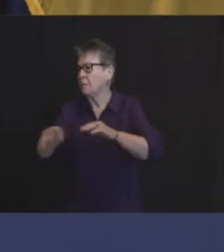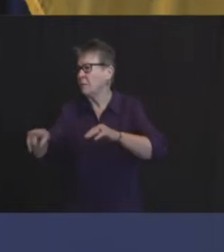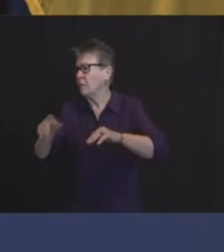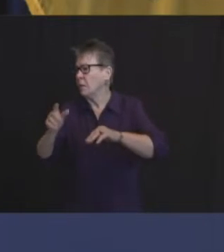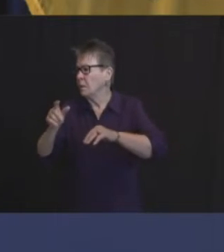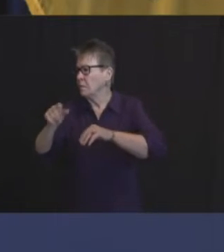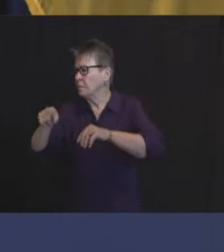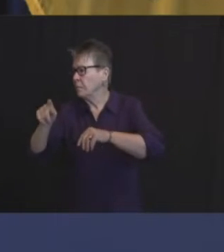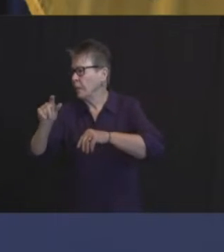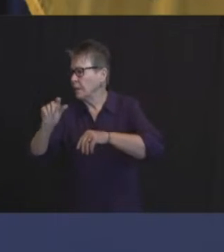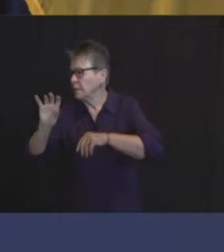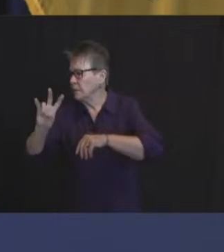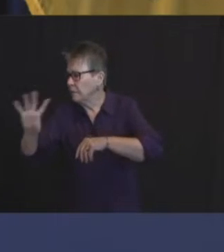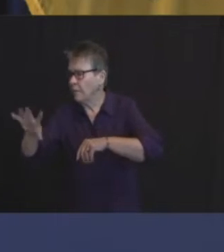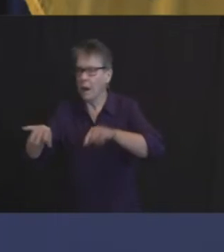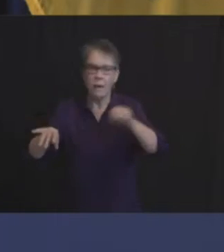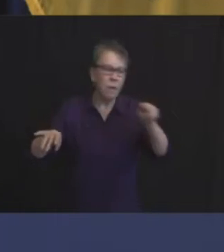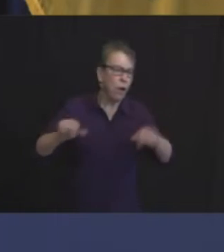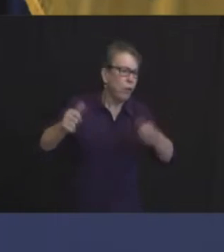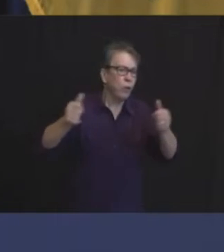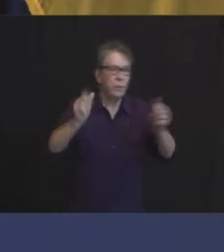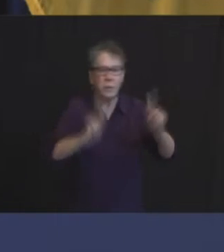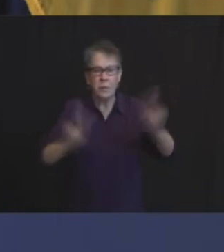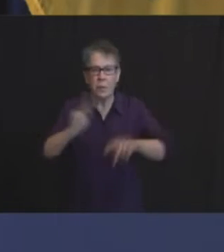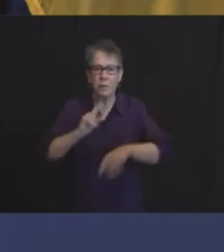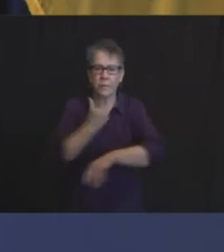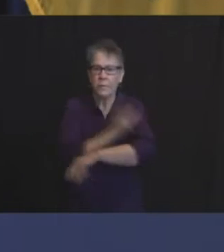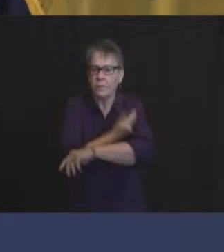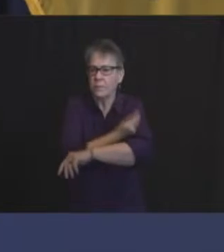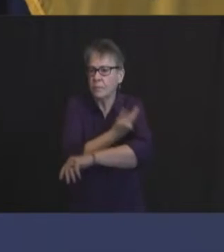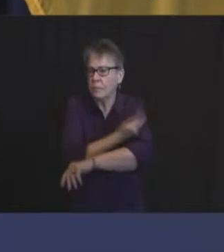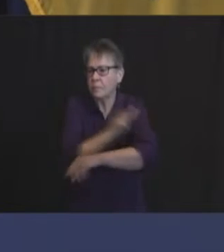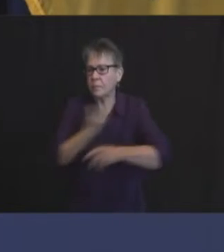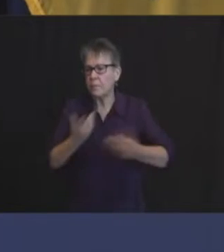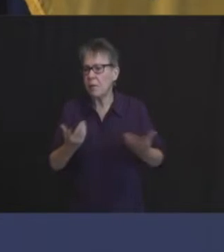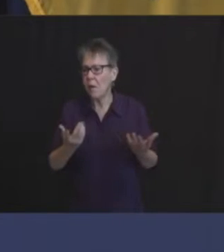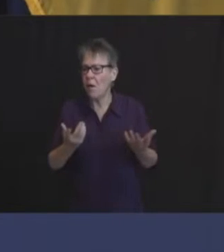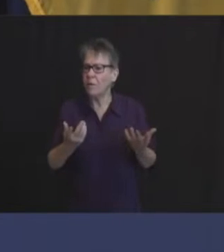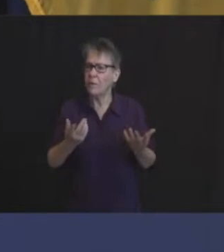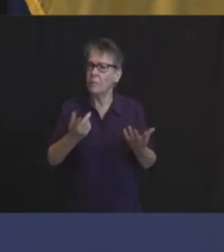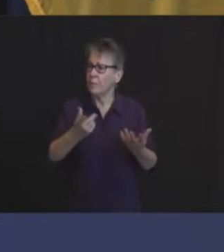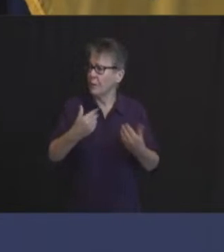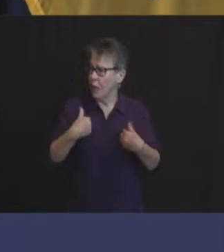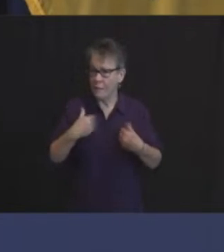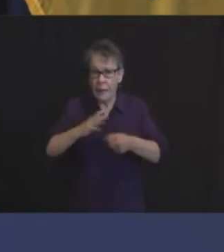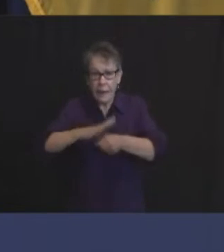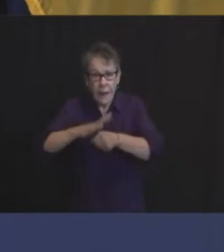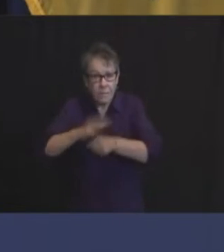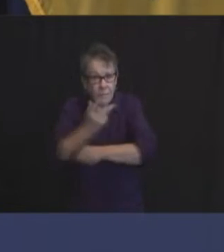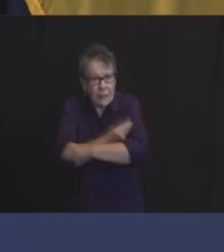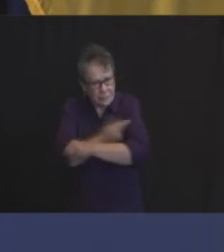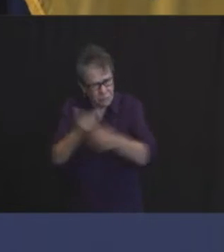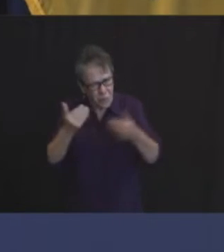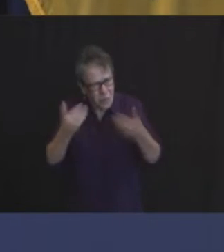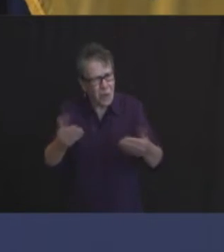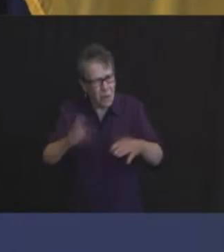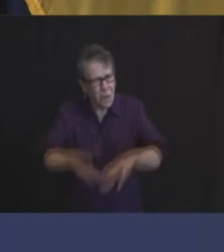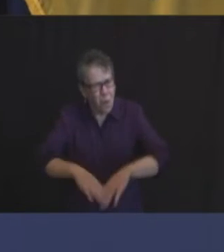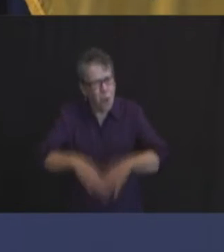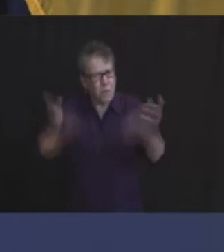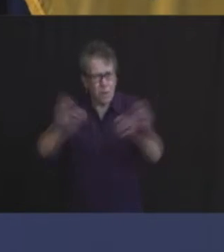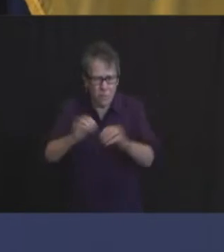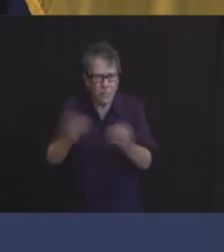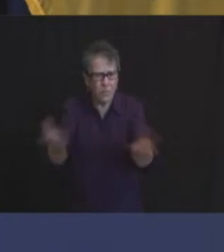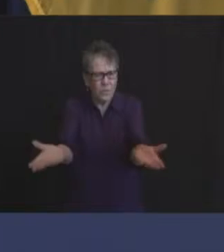will not let any grass grow, but nothing yet to report on that. And I would think the lack of holidays is a positive data point. The